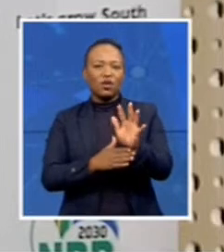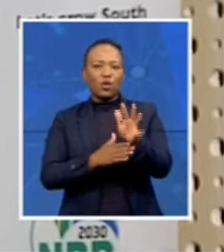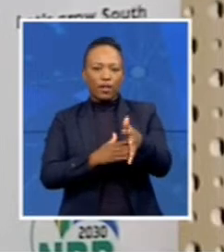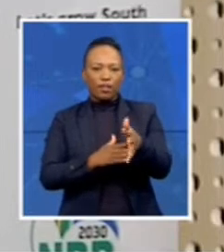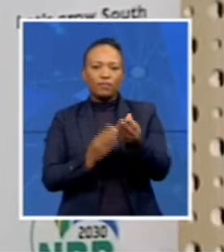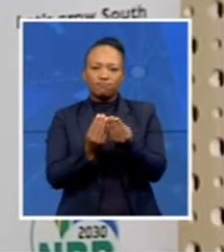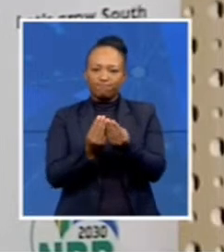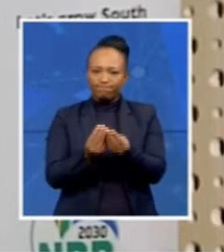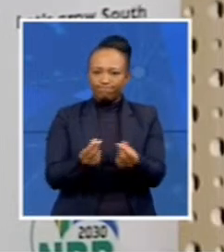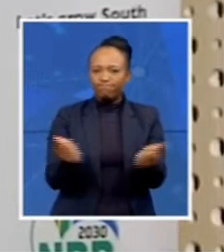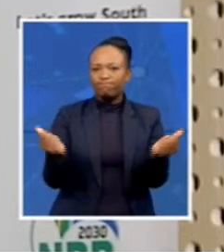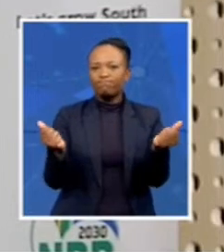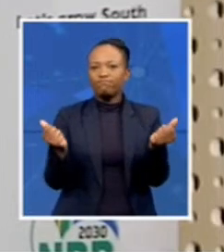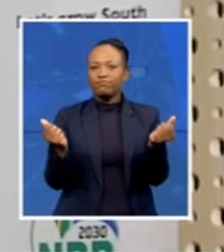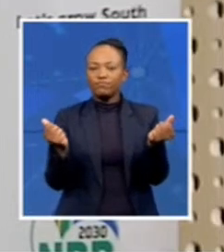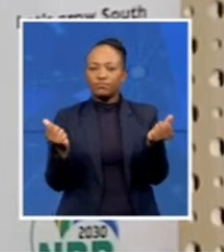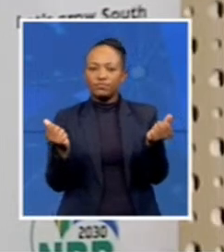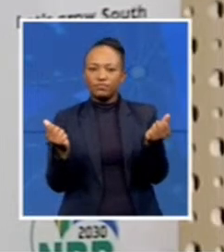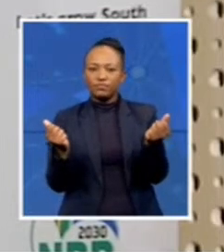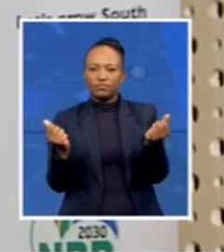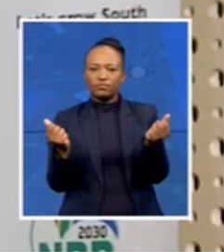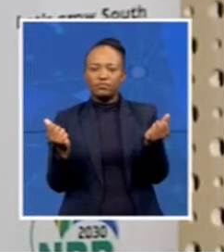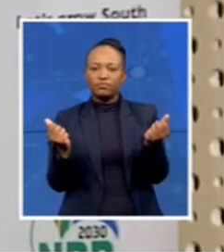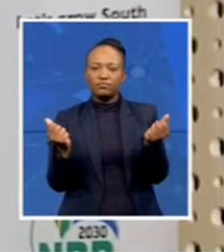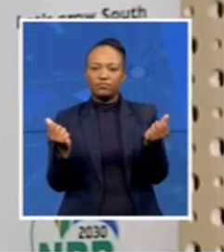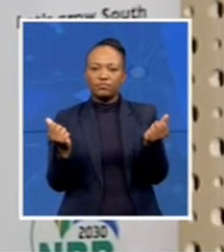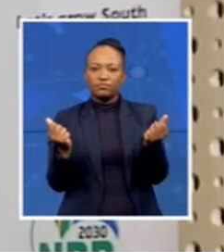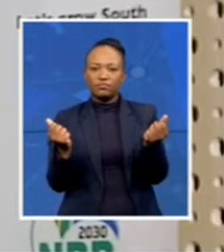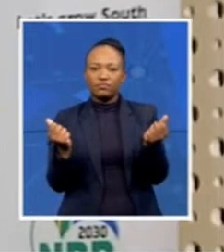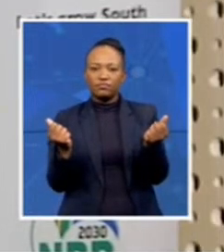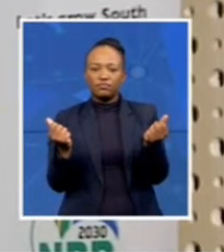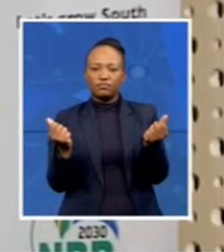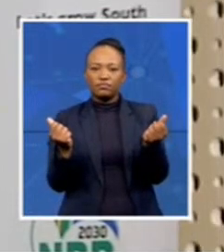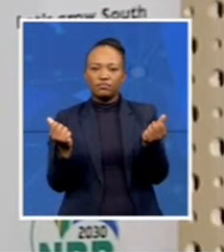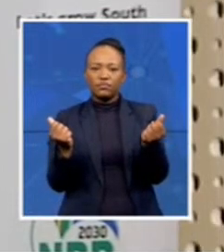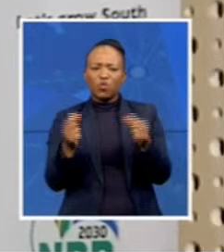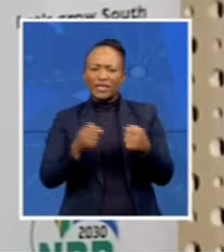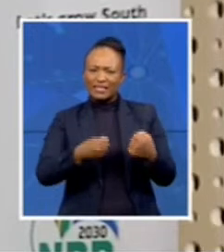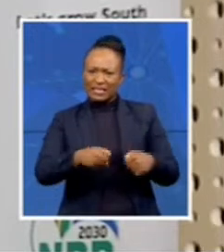the side of this strategy around